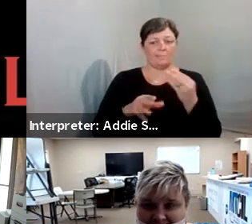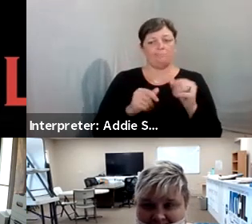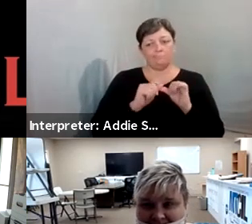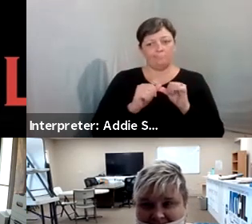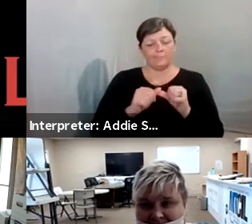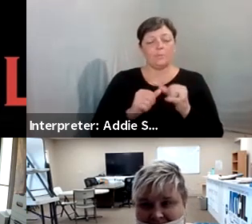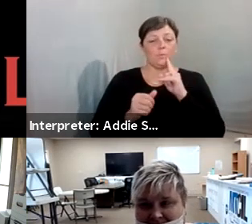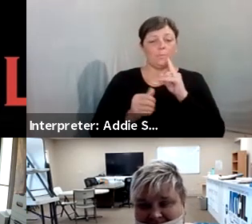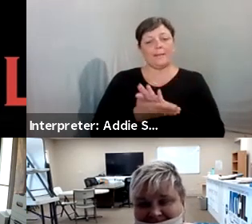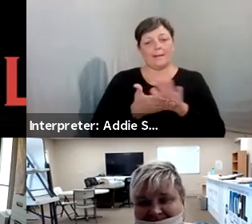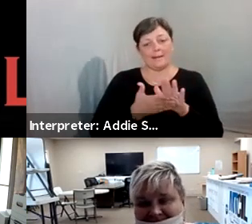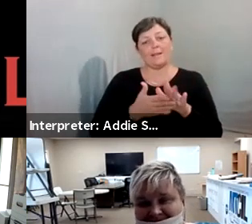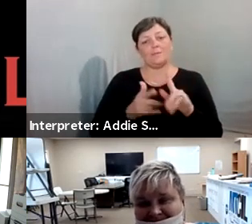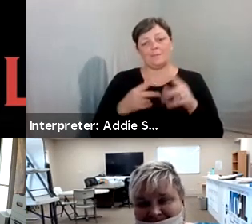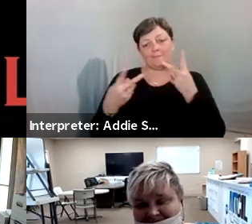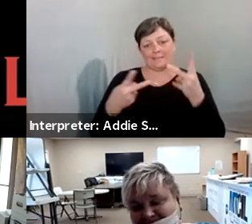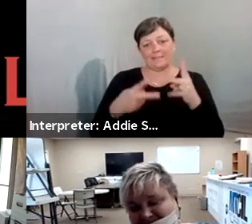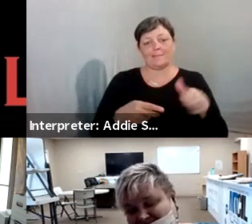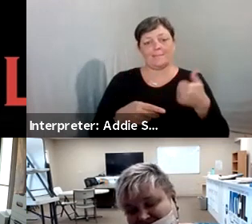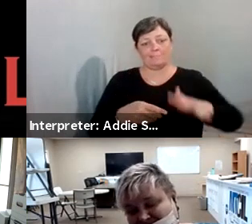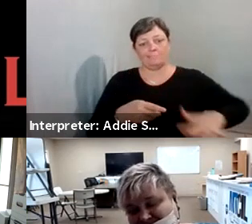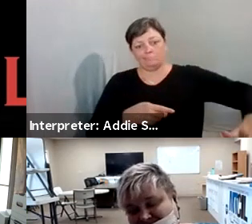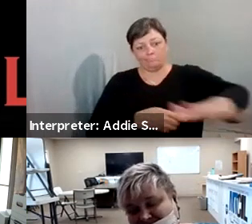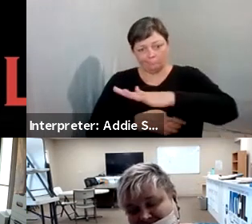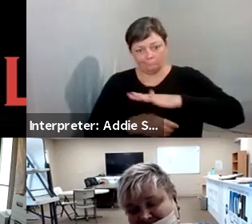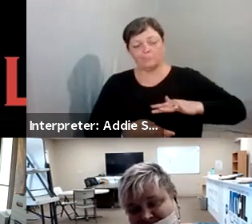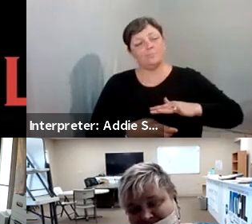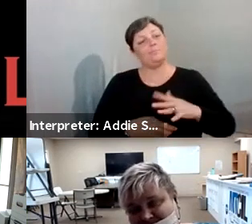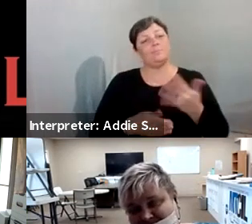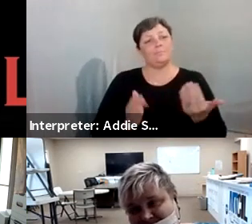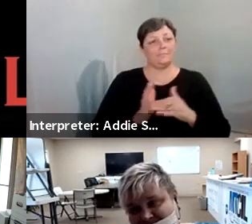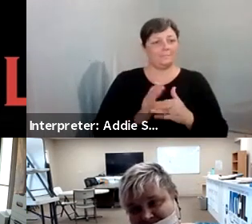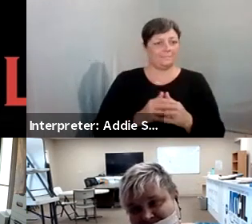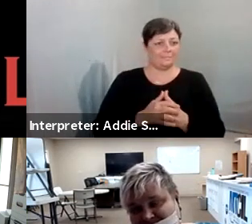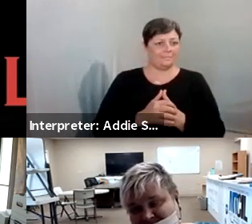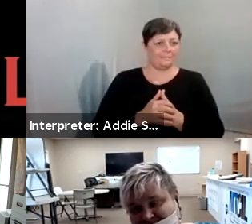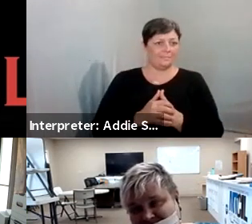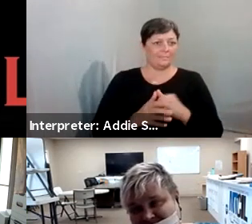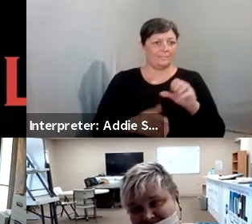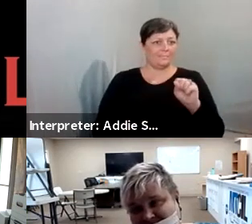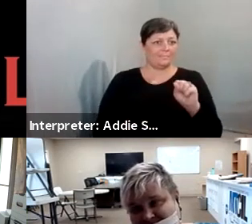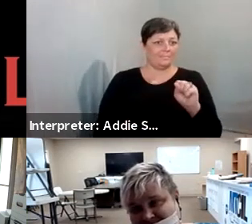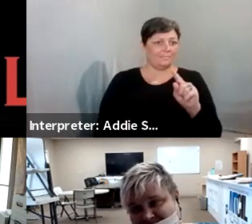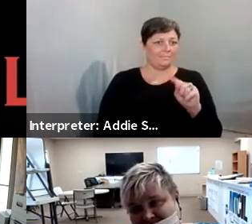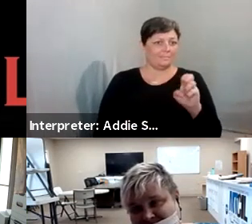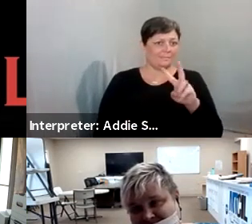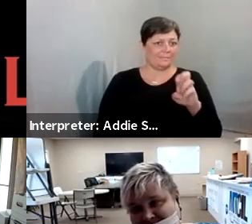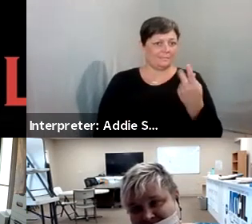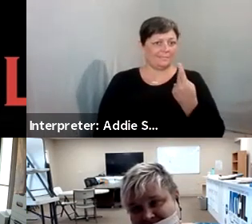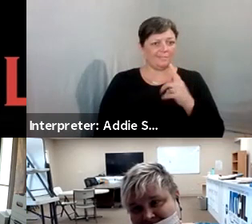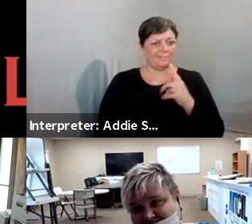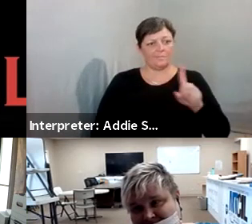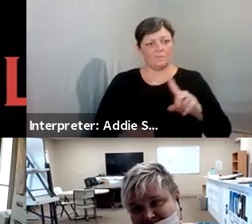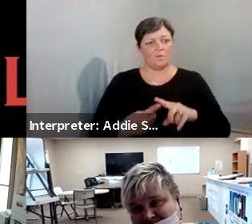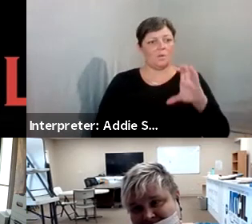to visit some of those outlying communities again. I can't, Steve, you and I used to go to Columbus and